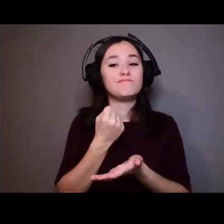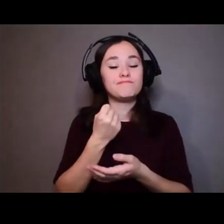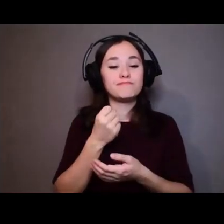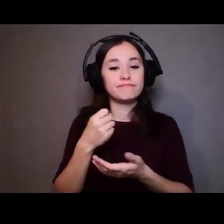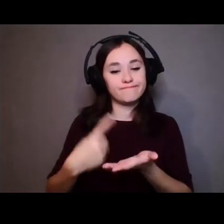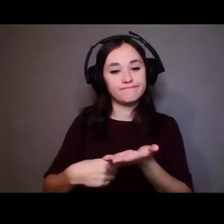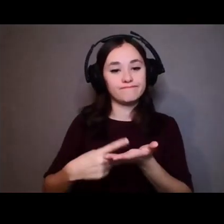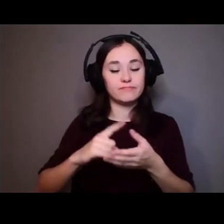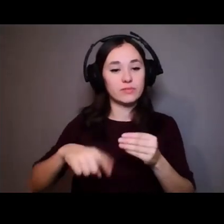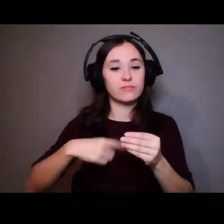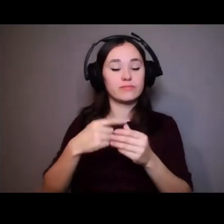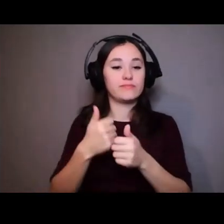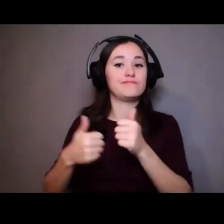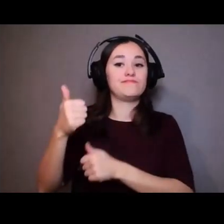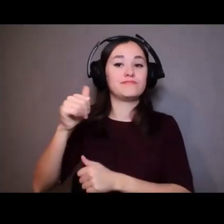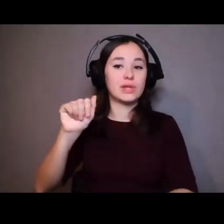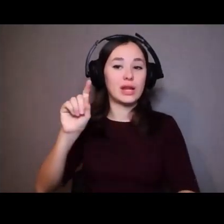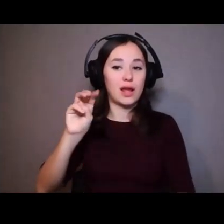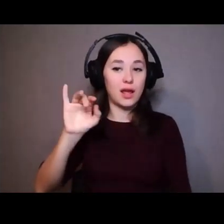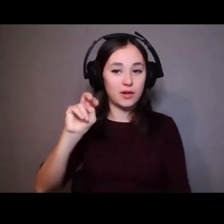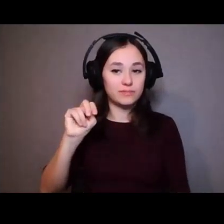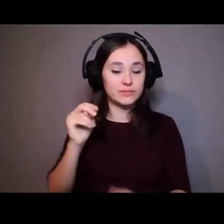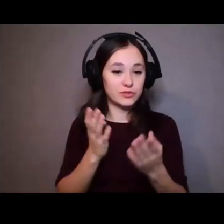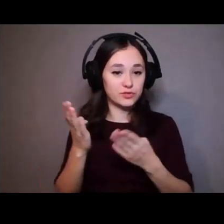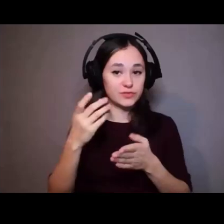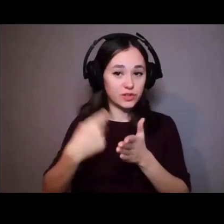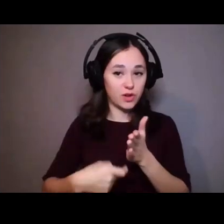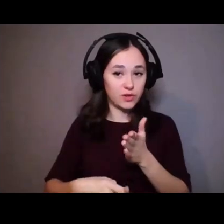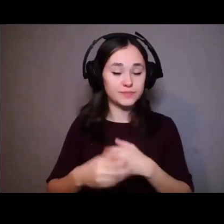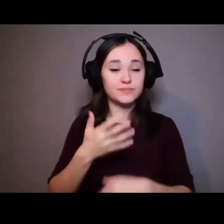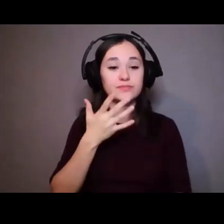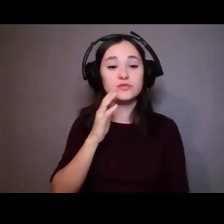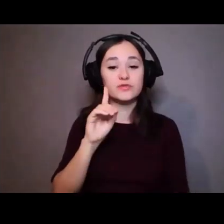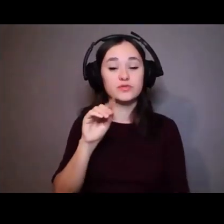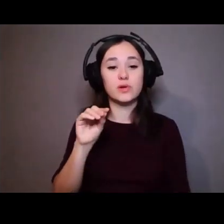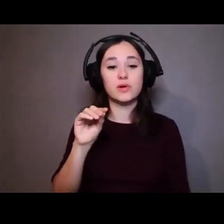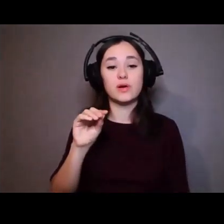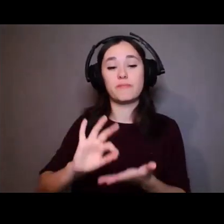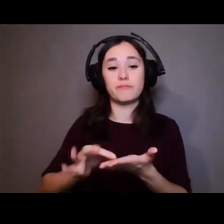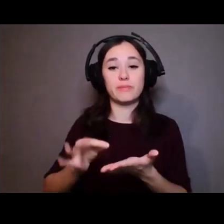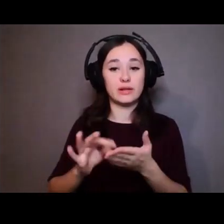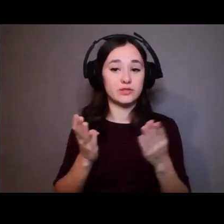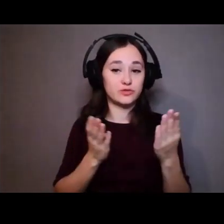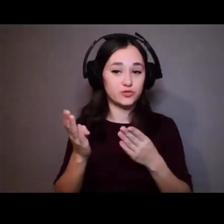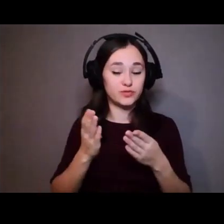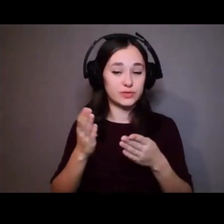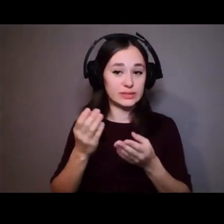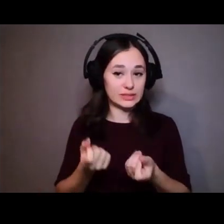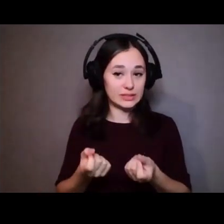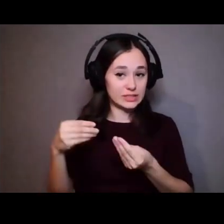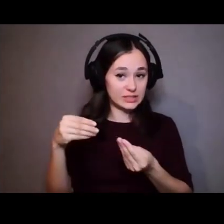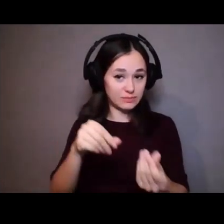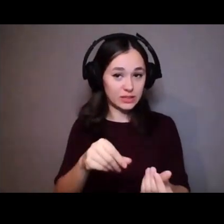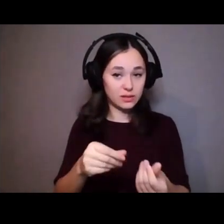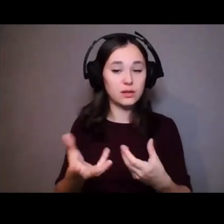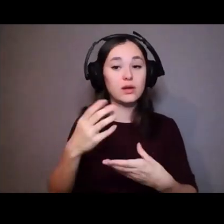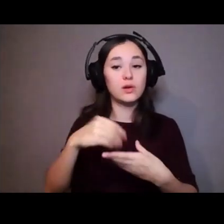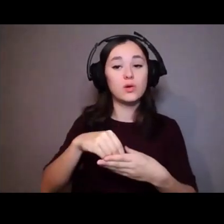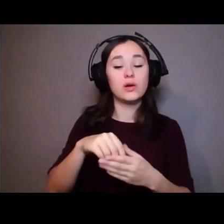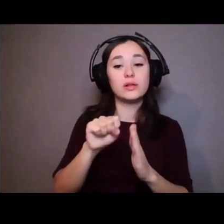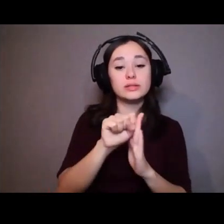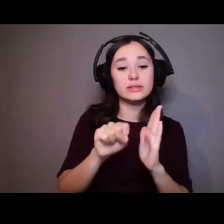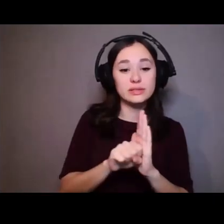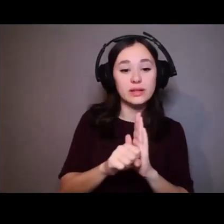administrative service costs. Colorado's Medicaid administrative services spending, including the state and the